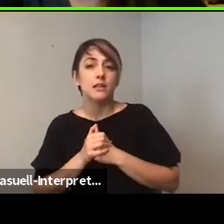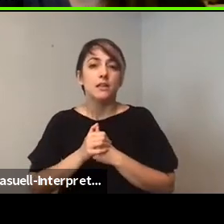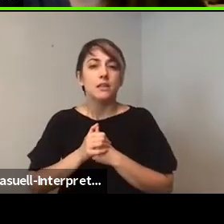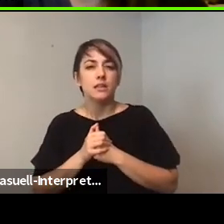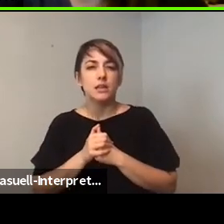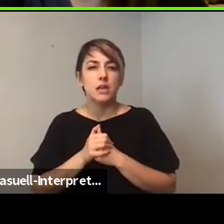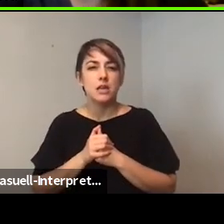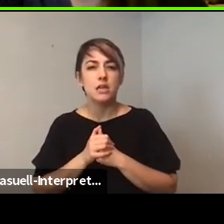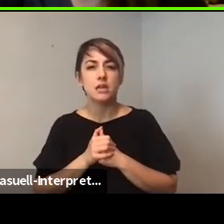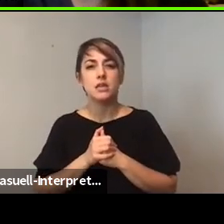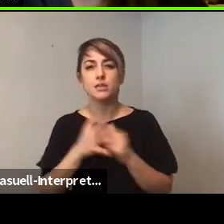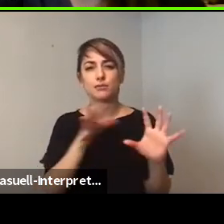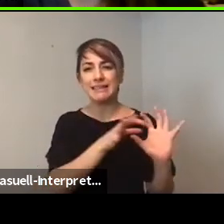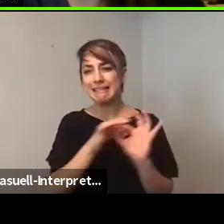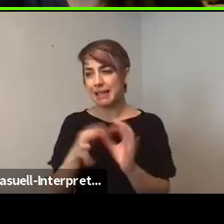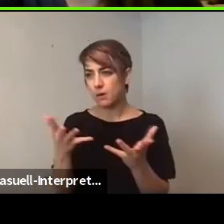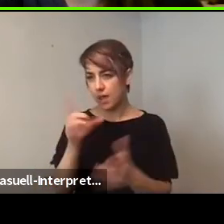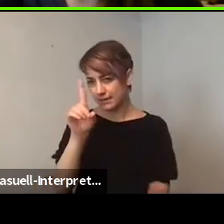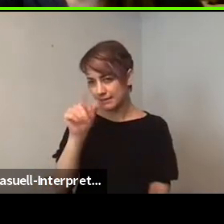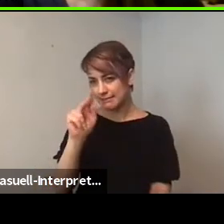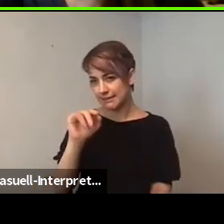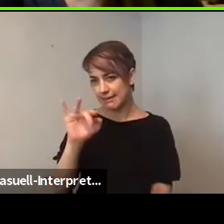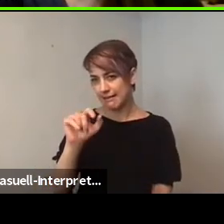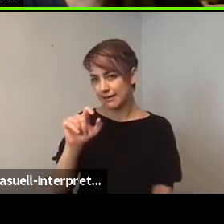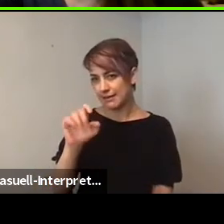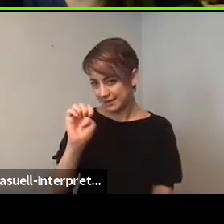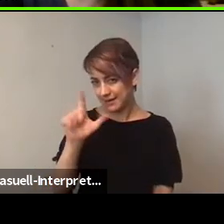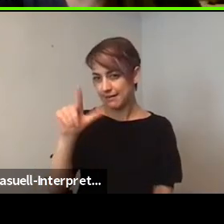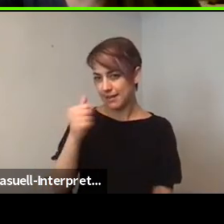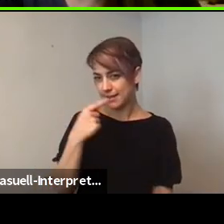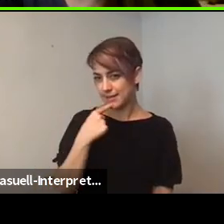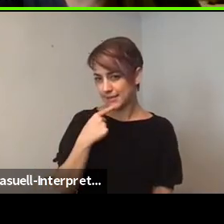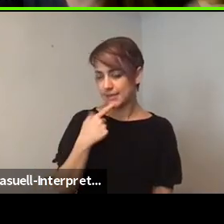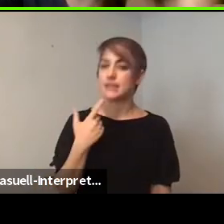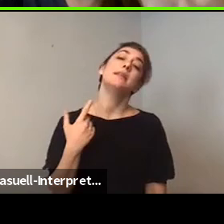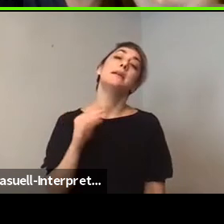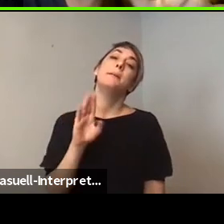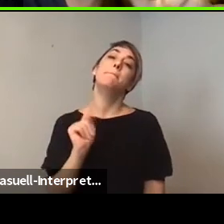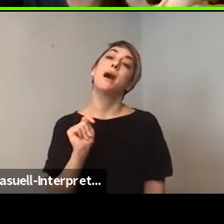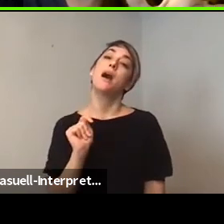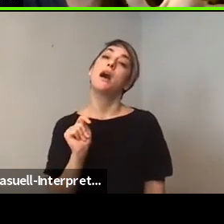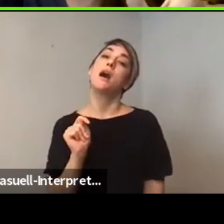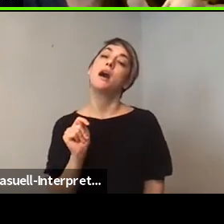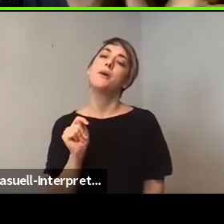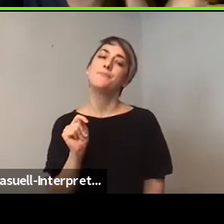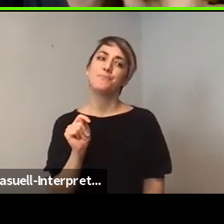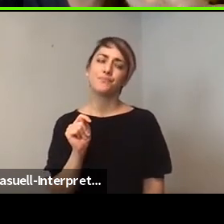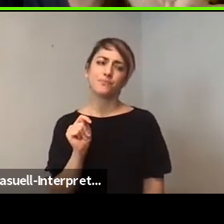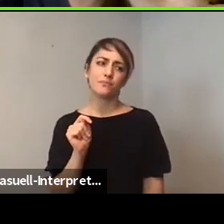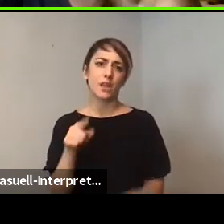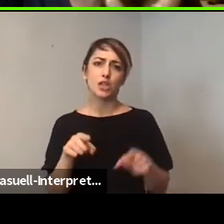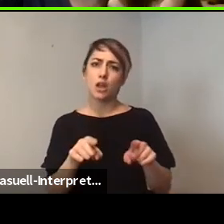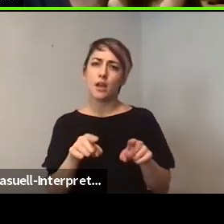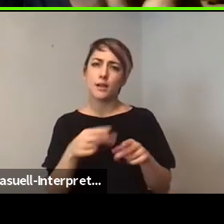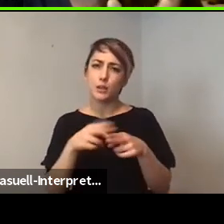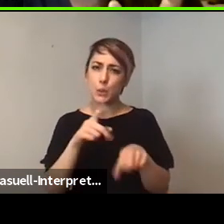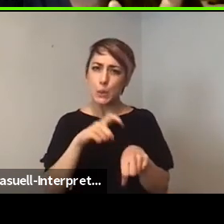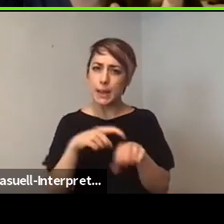to what Daniela said, what happened here, that during this time, very short time, we had so